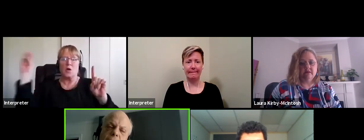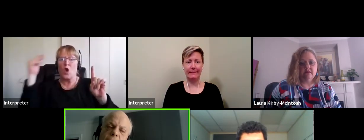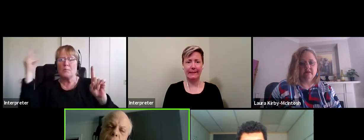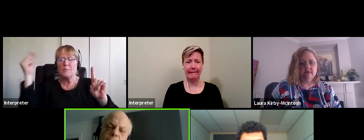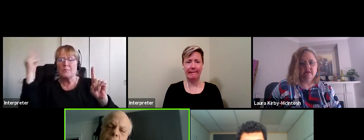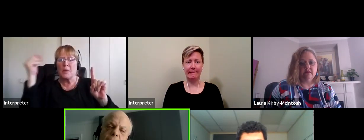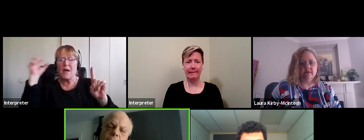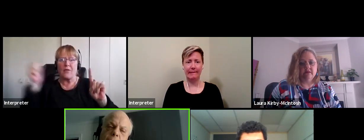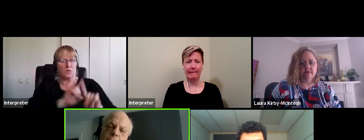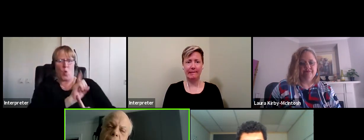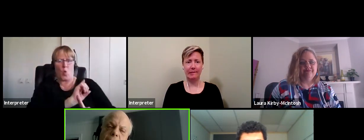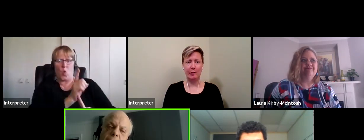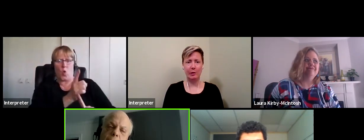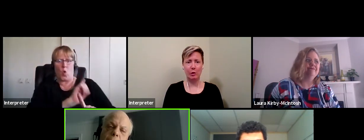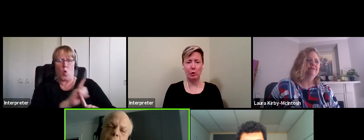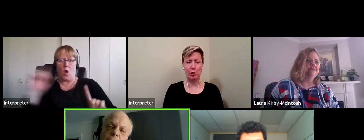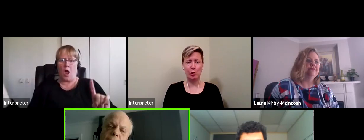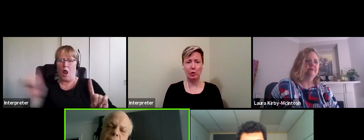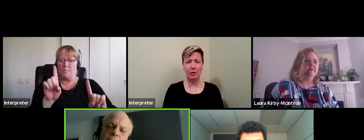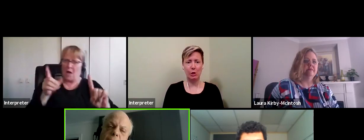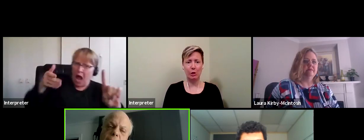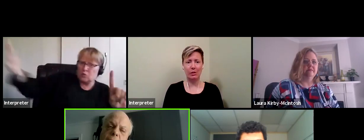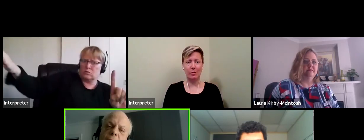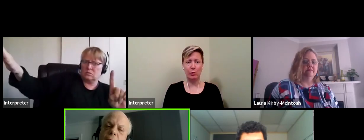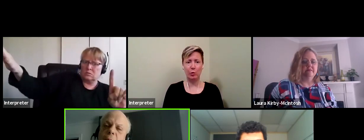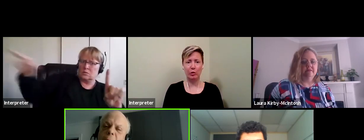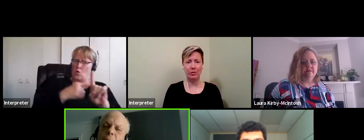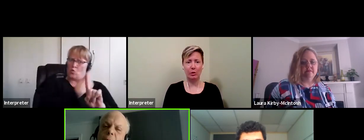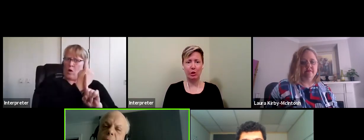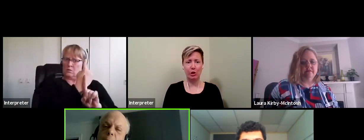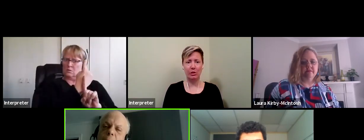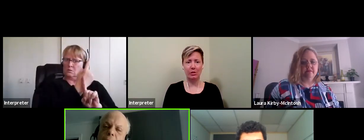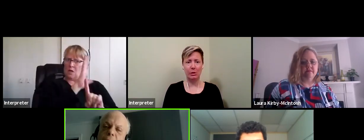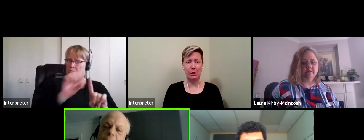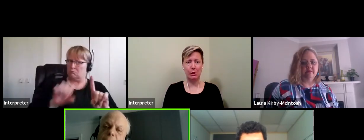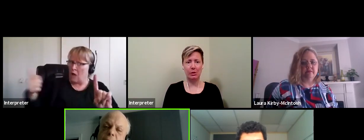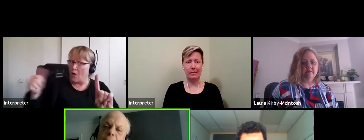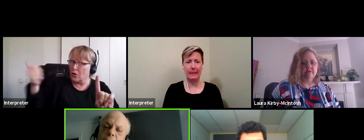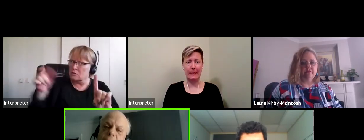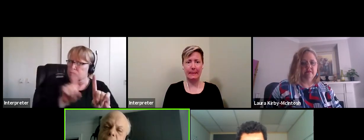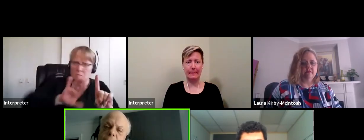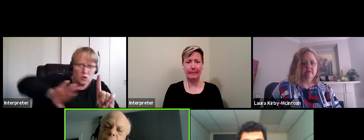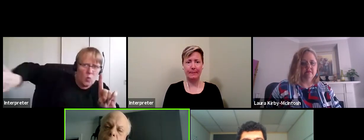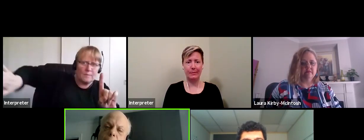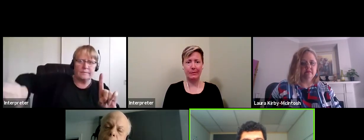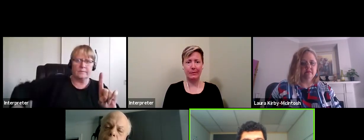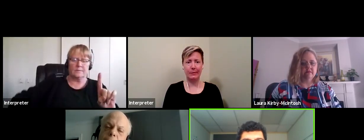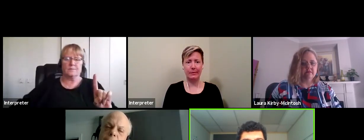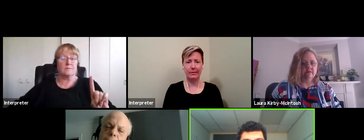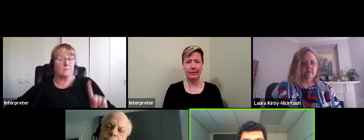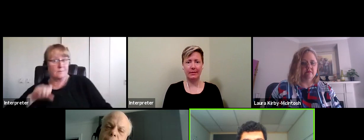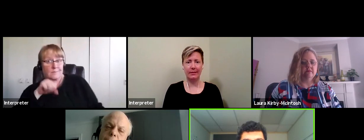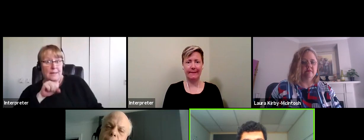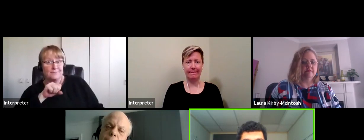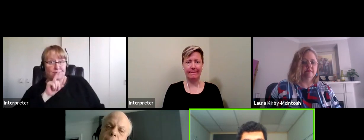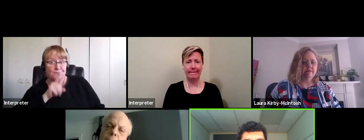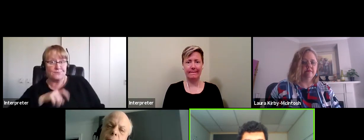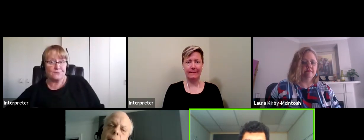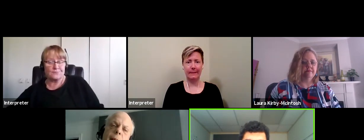others saying, "Sorry, you can't go in. We have a protocol that says only one person comes in." Yeah, and this has